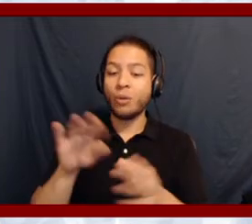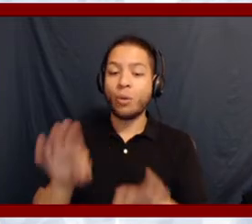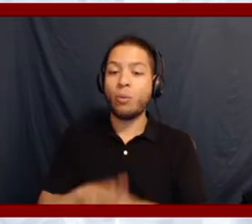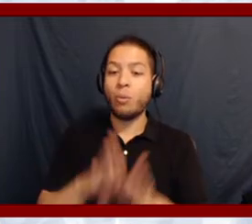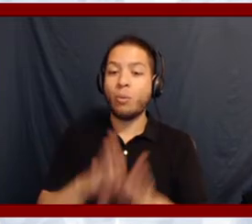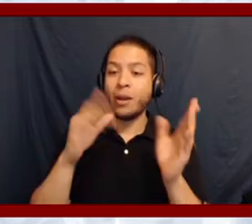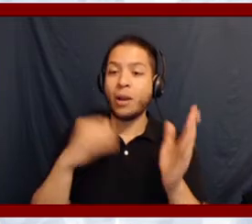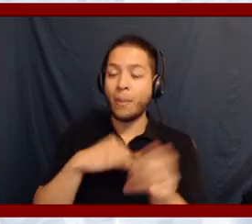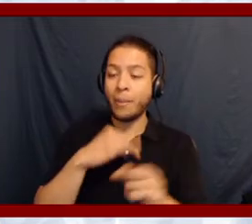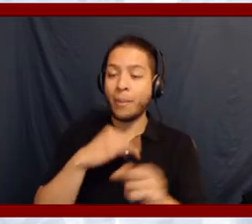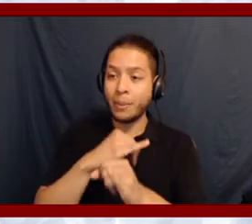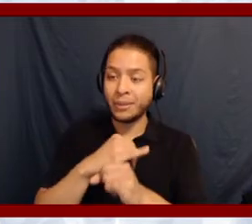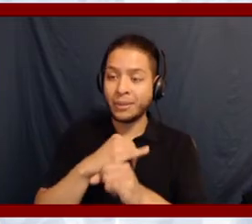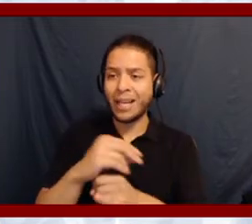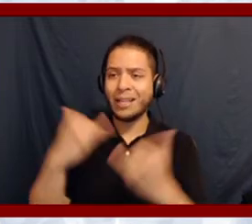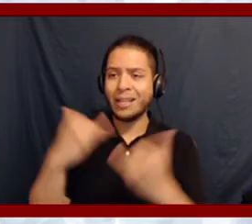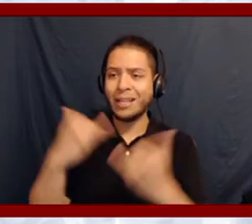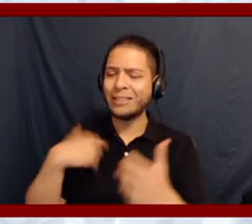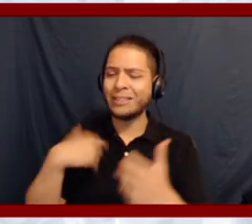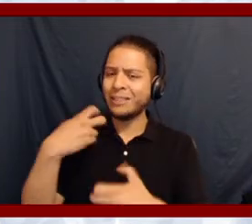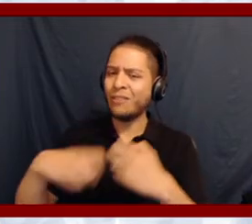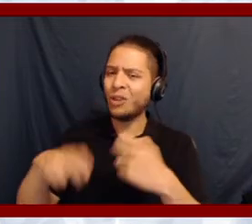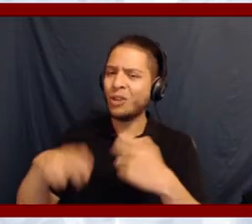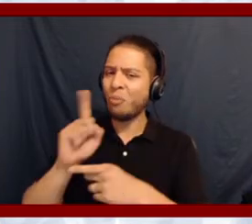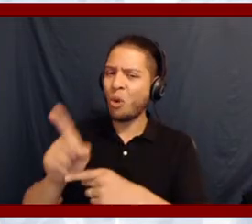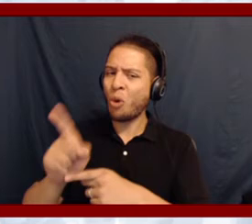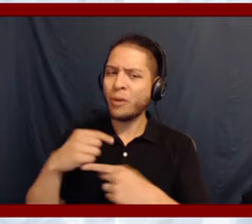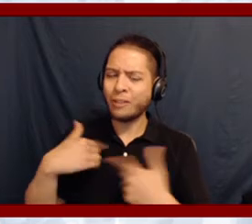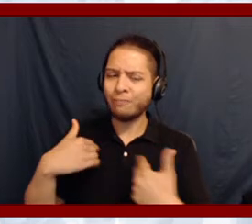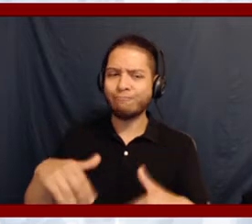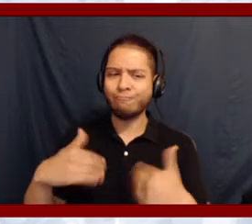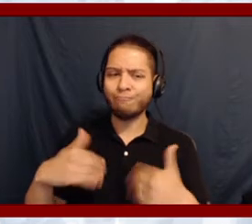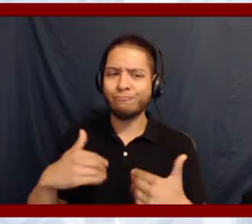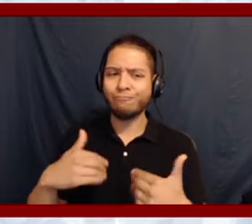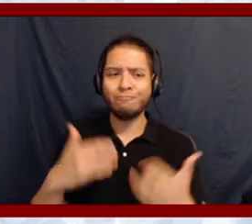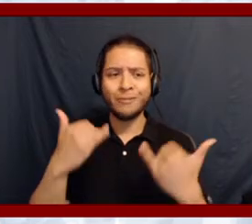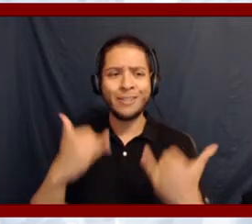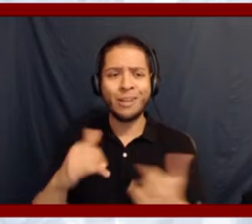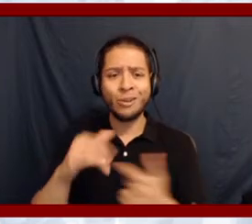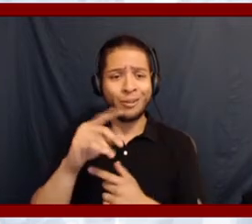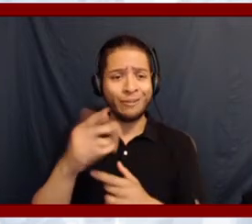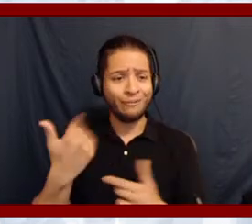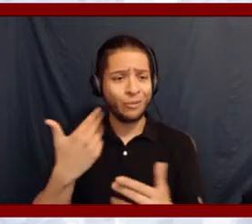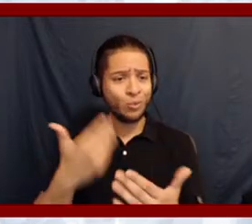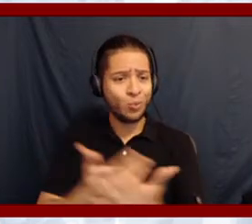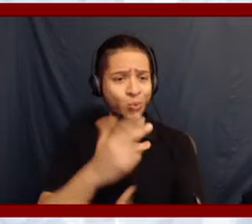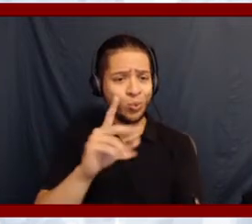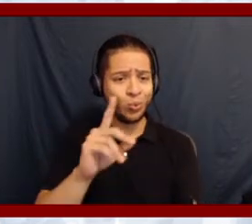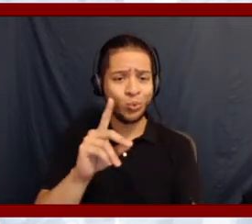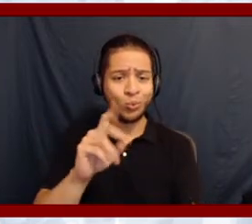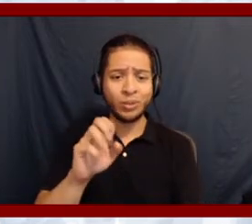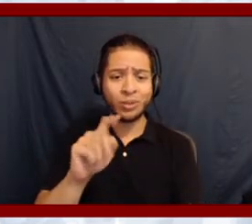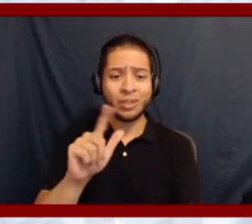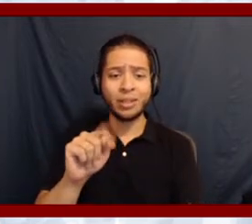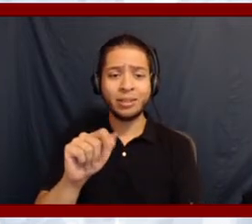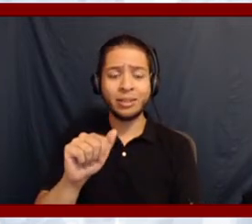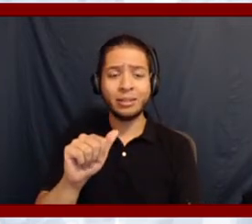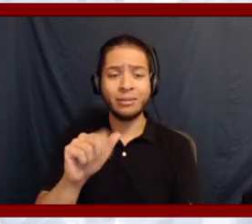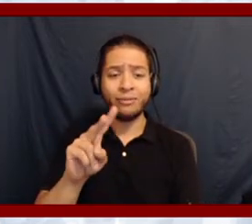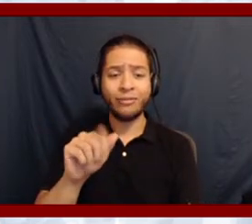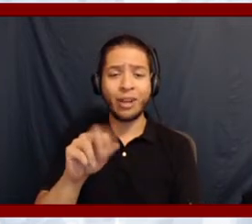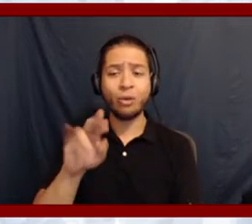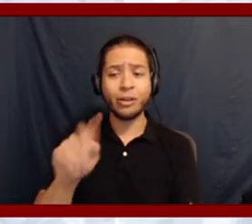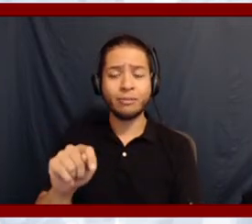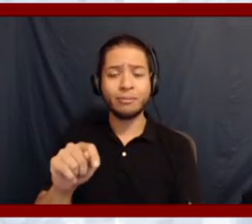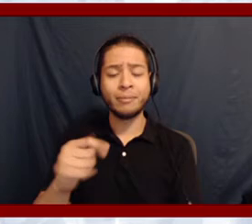and really difficult moment in the pandemic, which is, you know, the spread of this Delta variant. Now, by background, I'm an internal medicine doctor